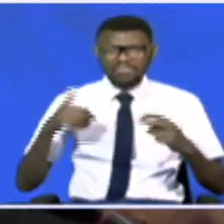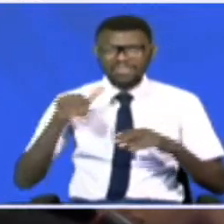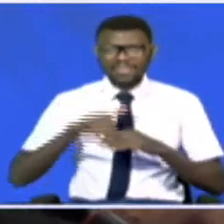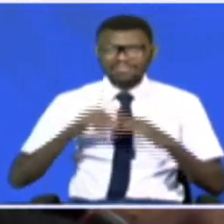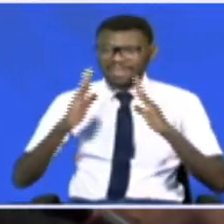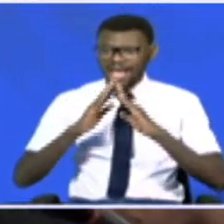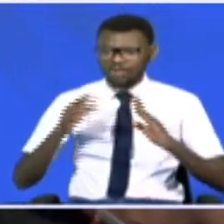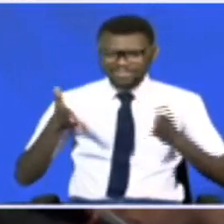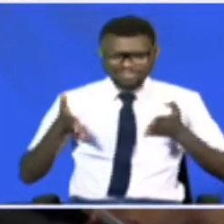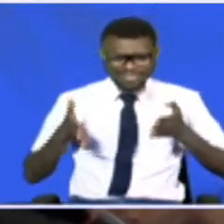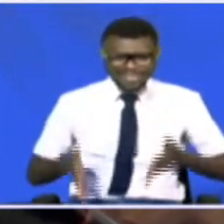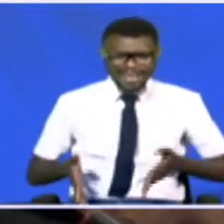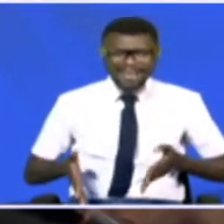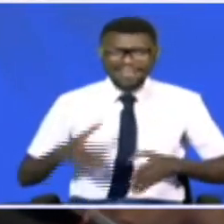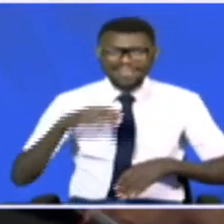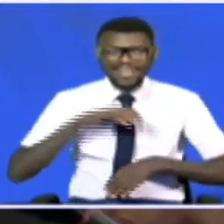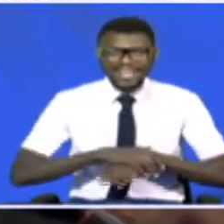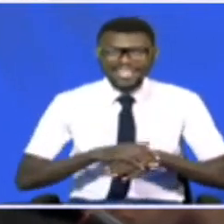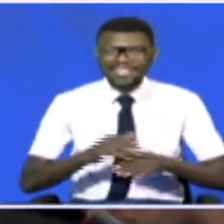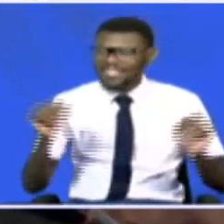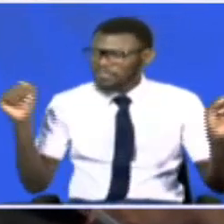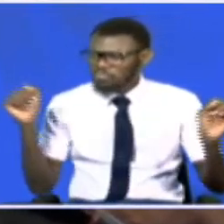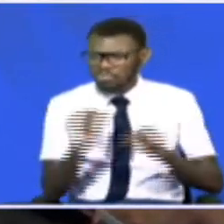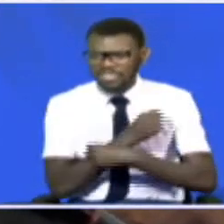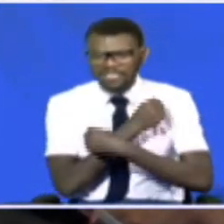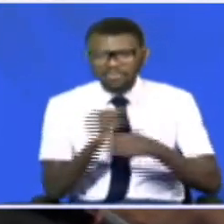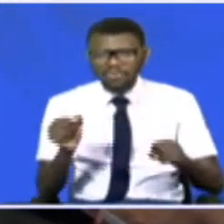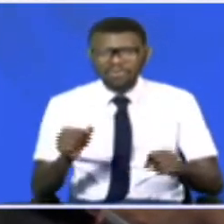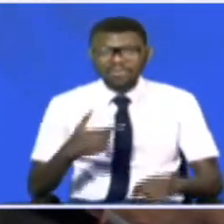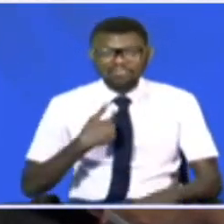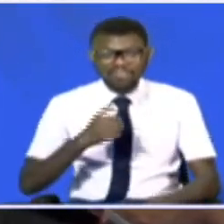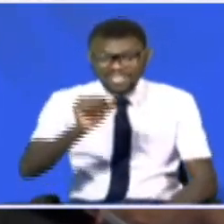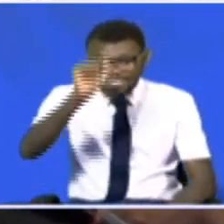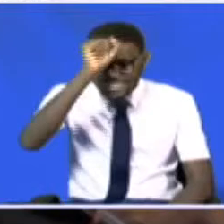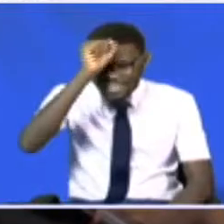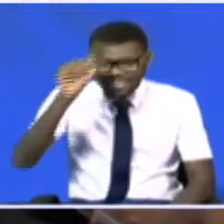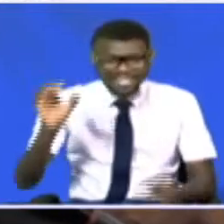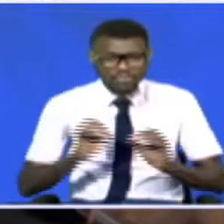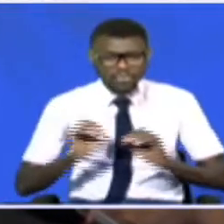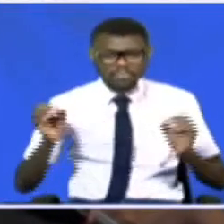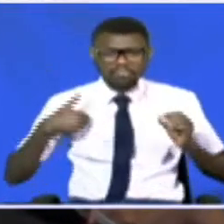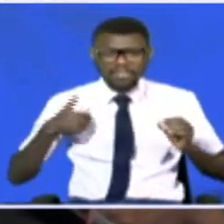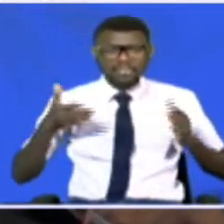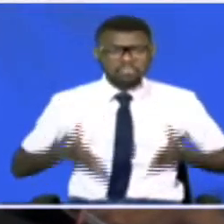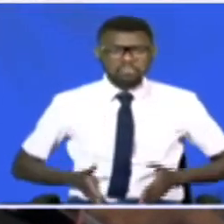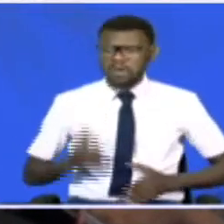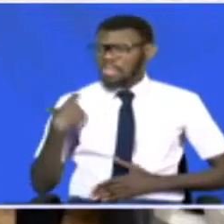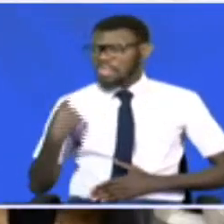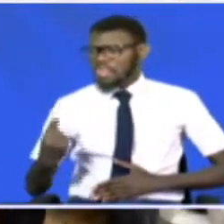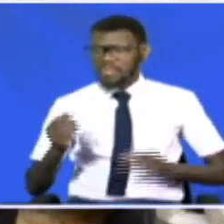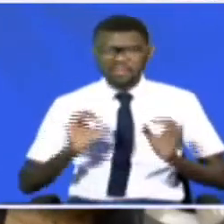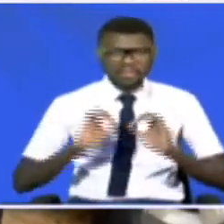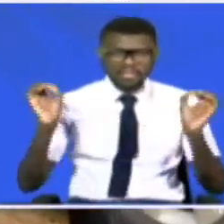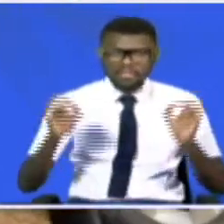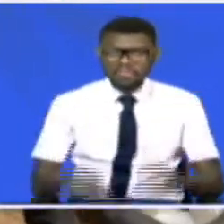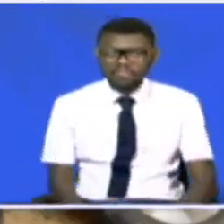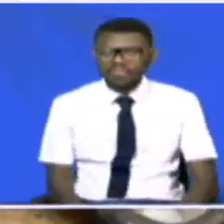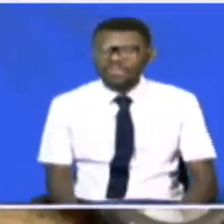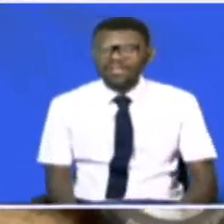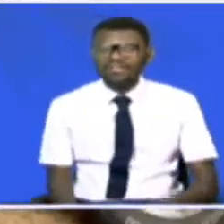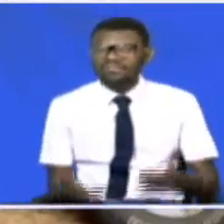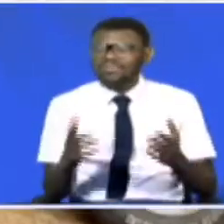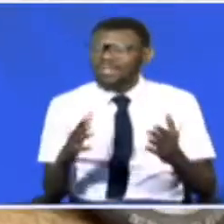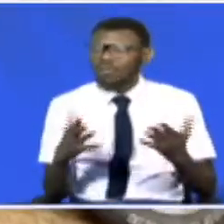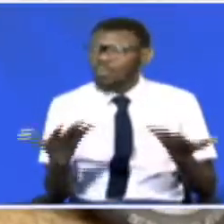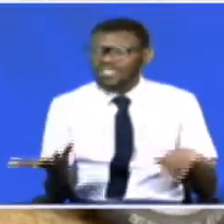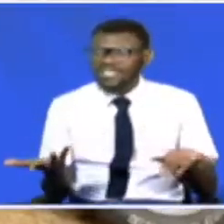me. Never. Please. This is your jinga. We were not born yesterday. All right? Okay, then, at least